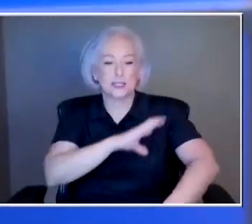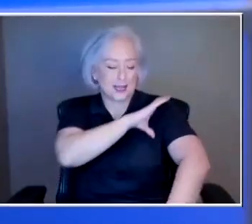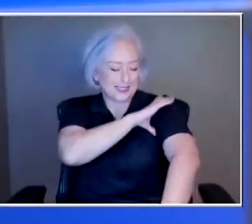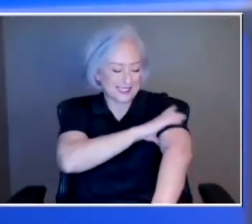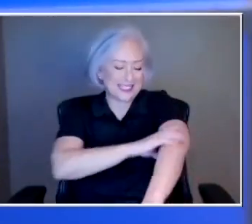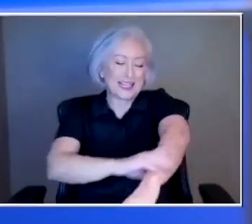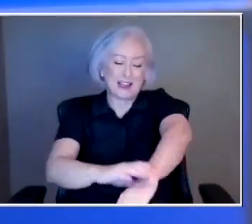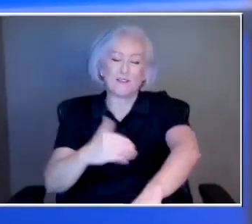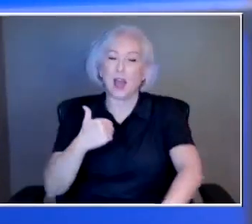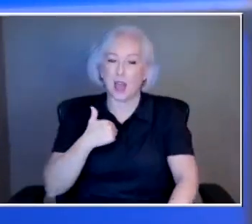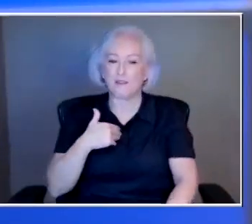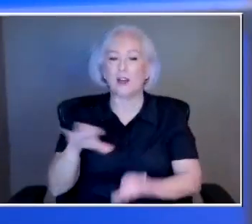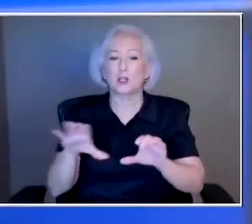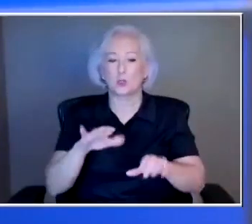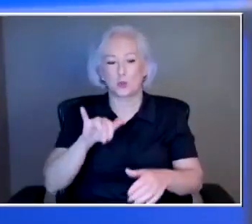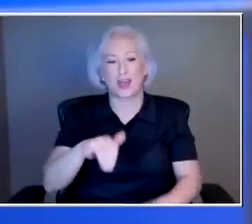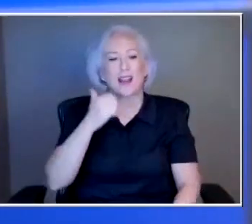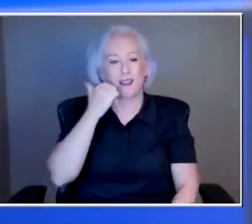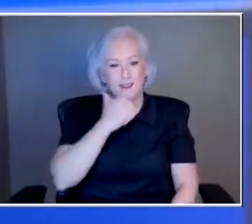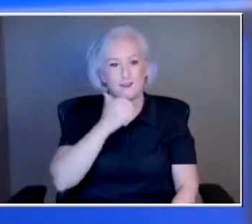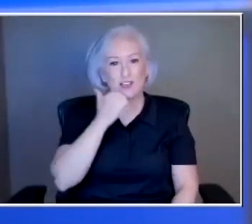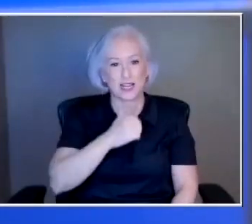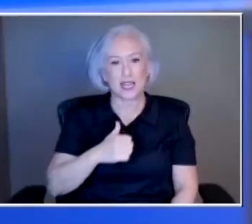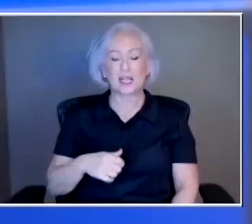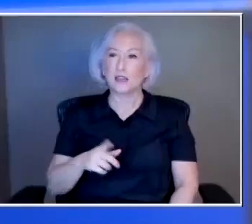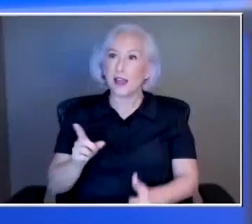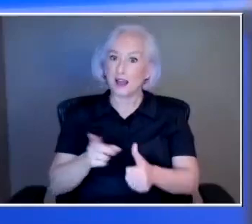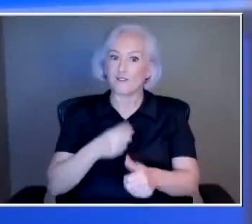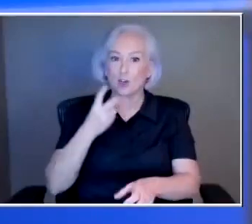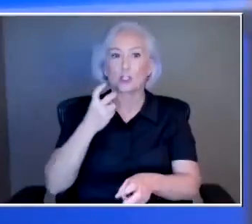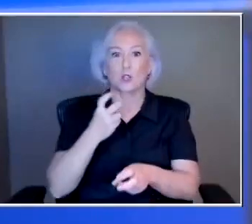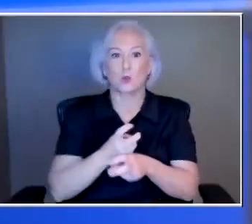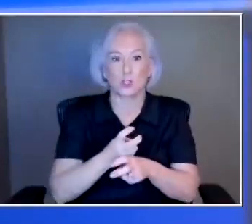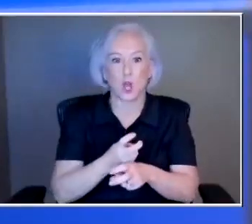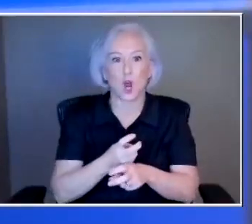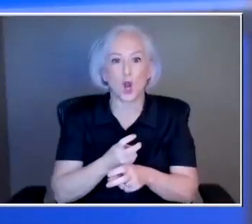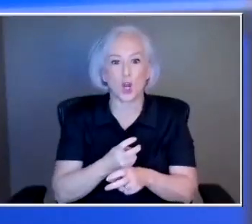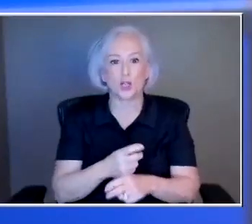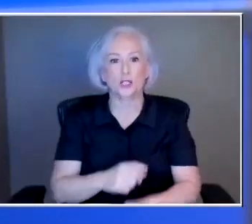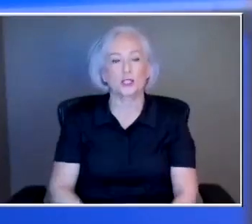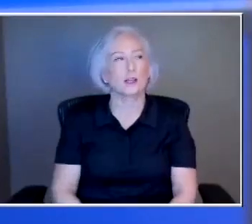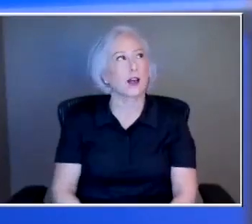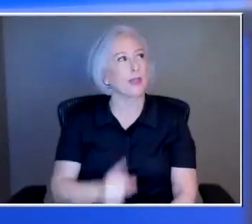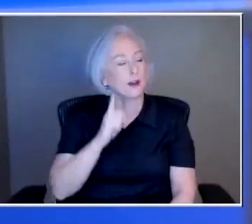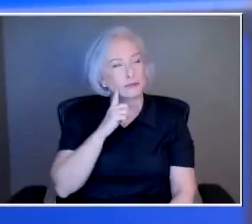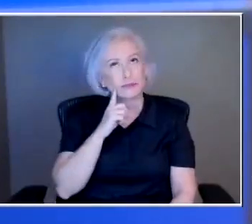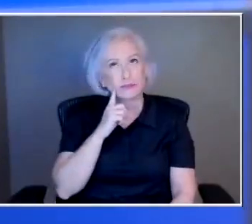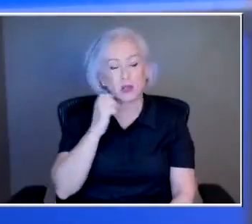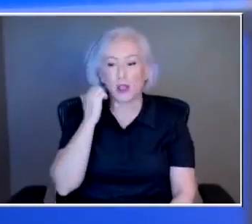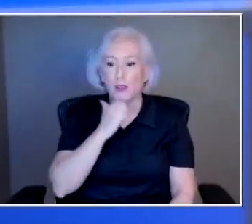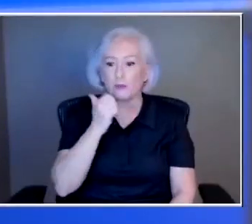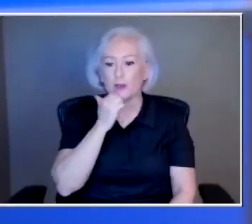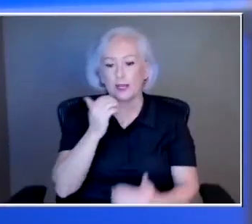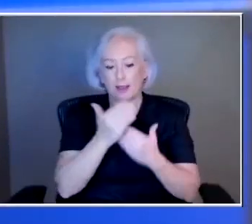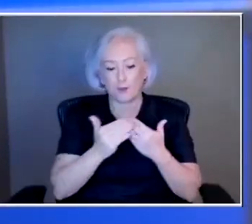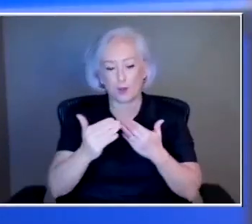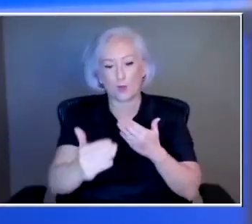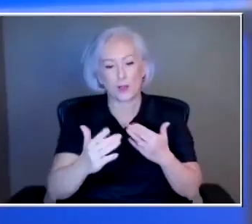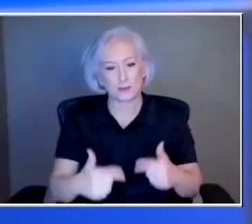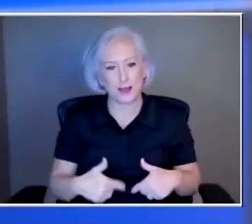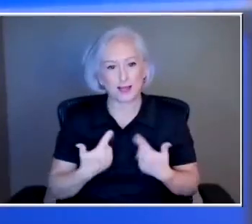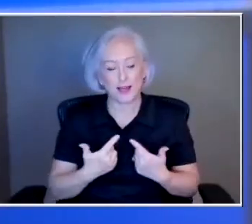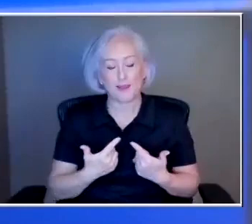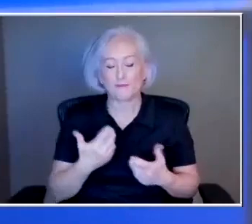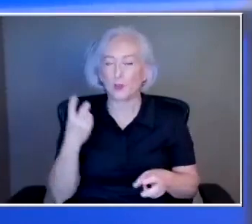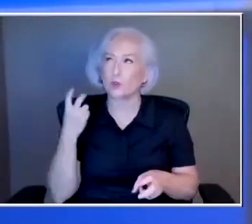And then the mindset of, oh my gosh, this is every day for the rest of my life. It was hard. And then I learned